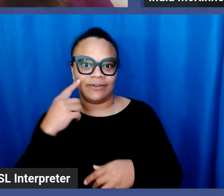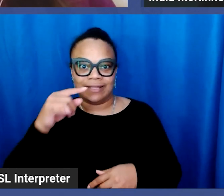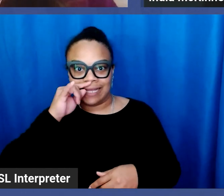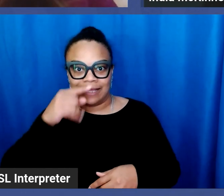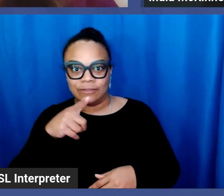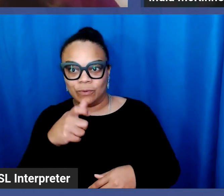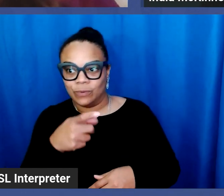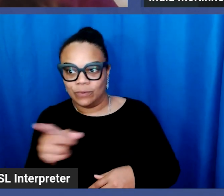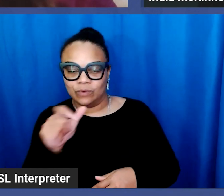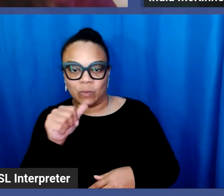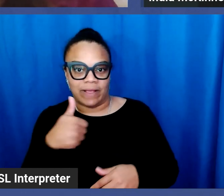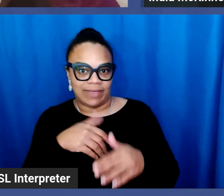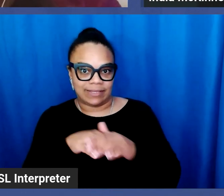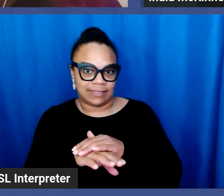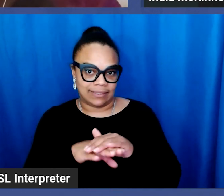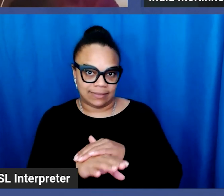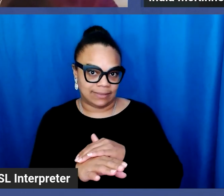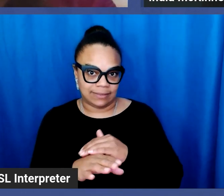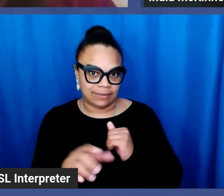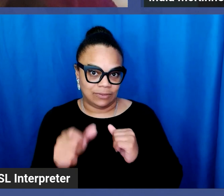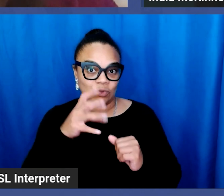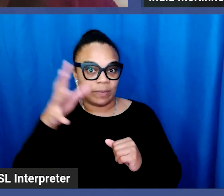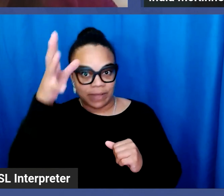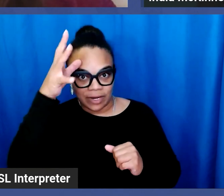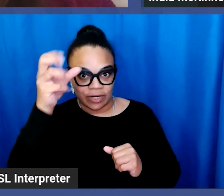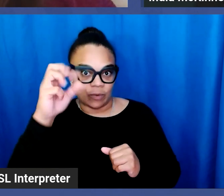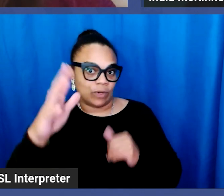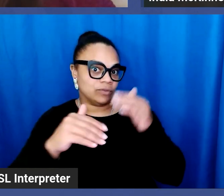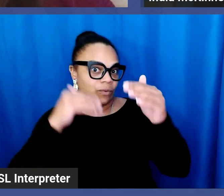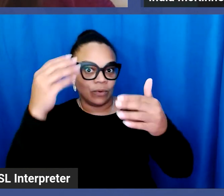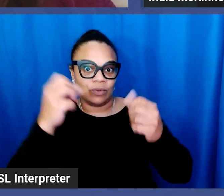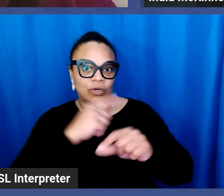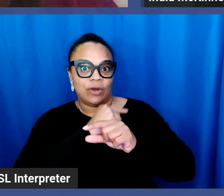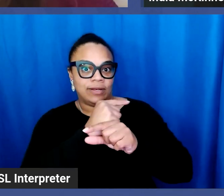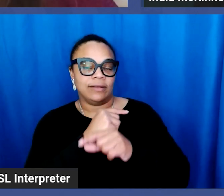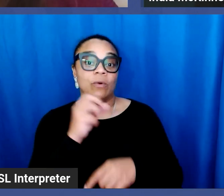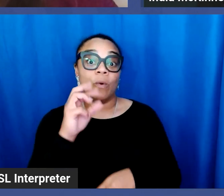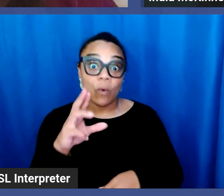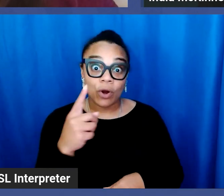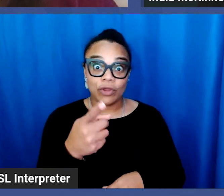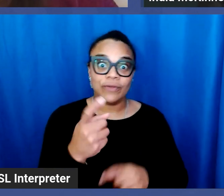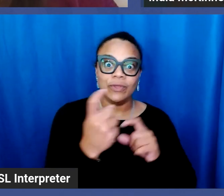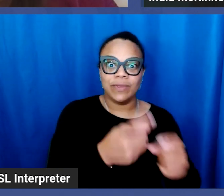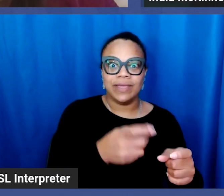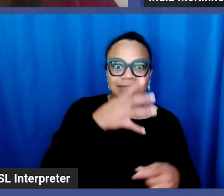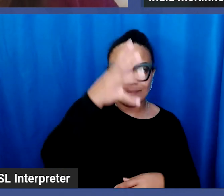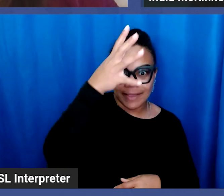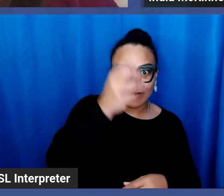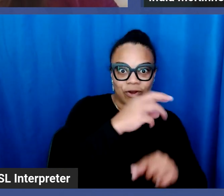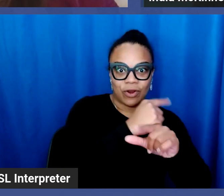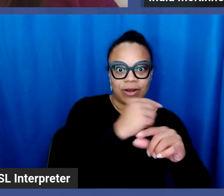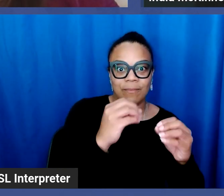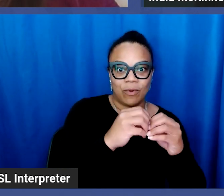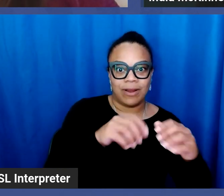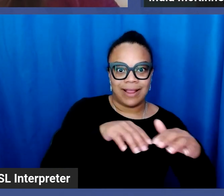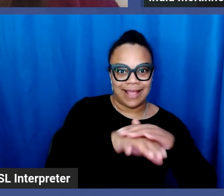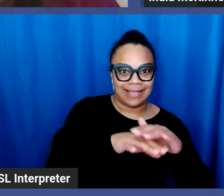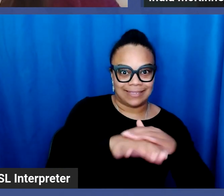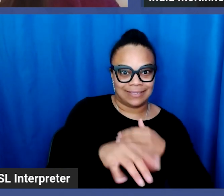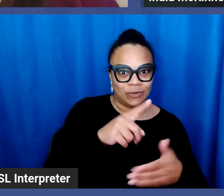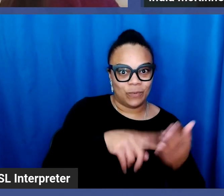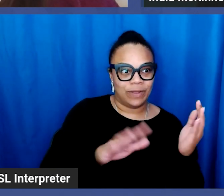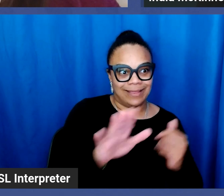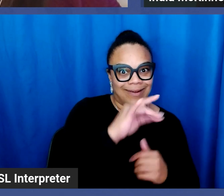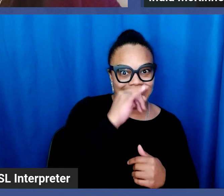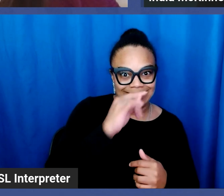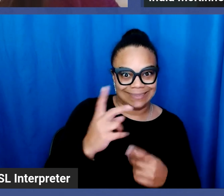have access to a parent or a guardian, or you're giving parents or guardians more access to what their kids are looking at than is really